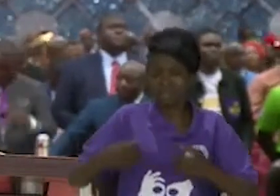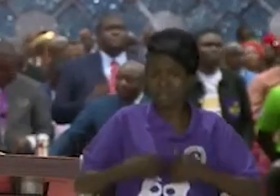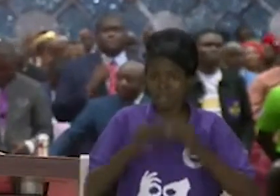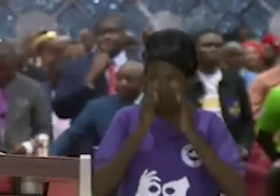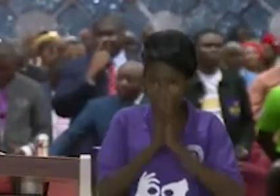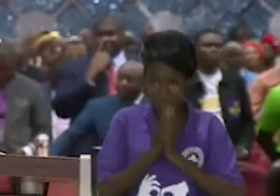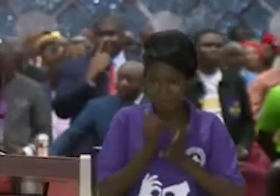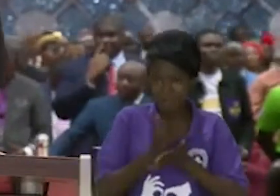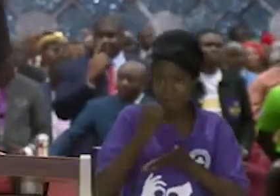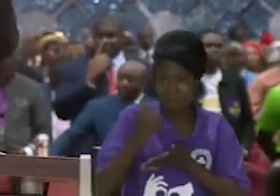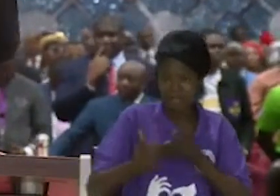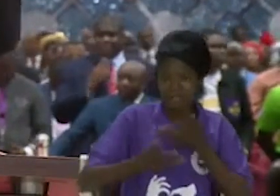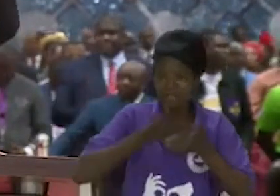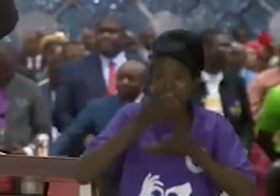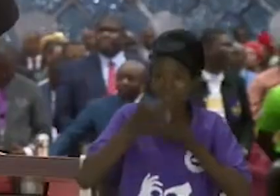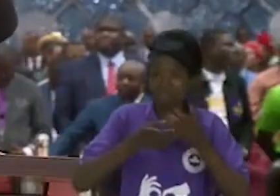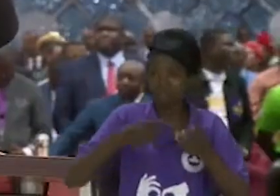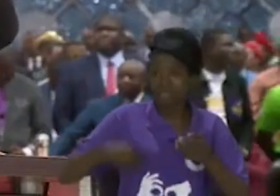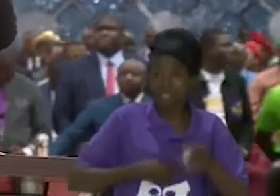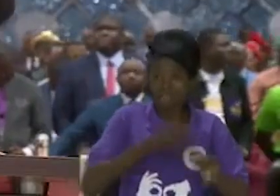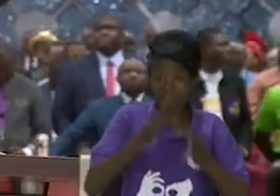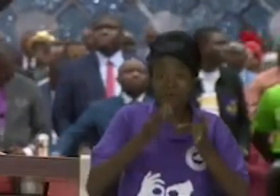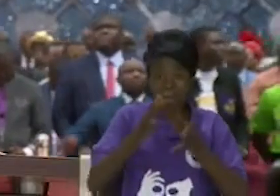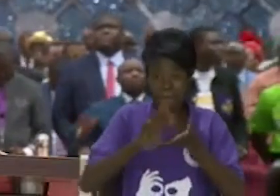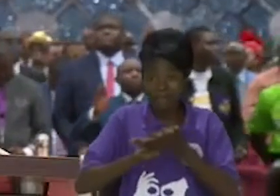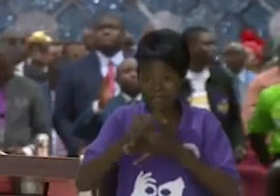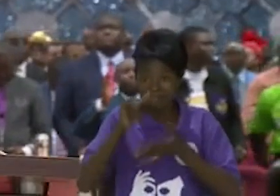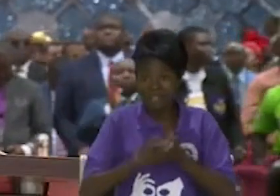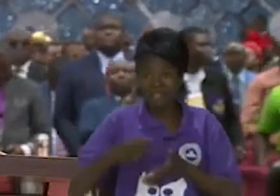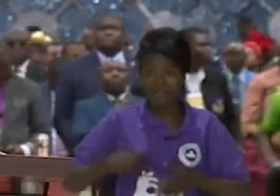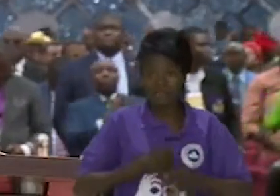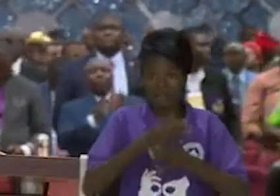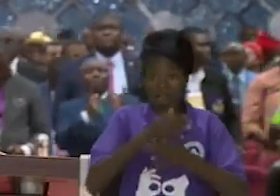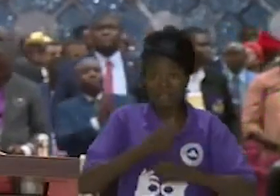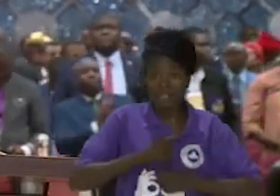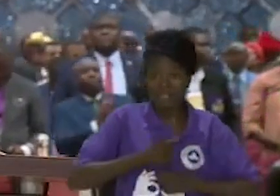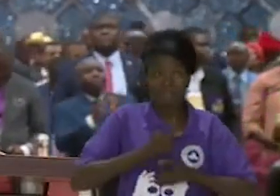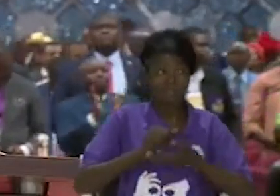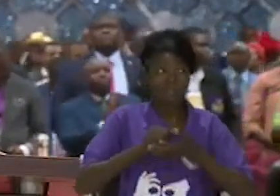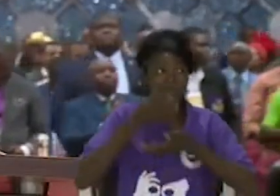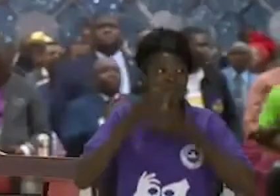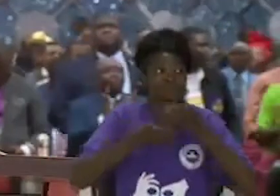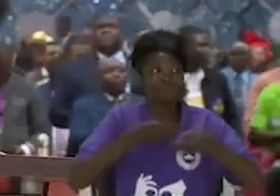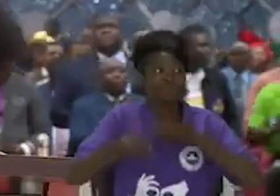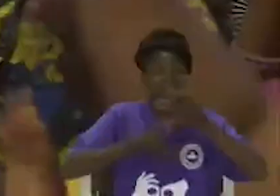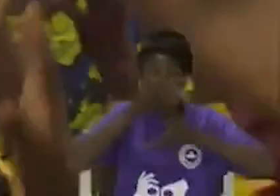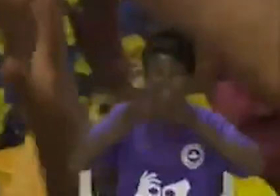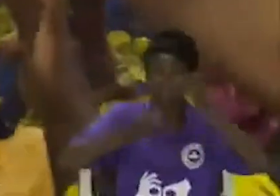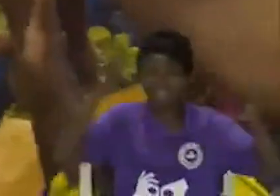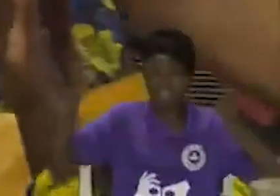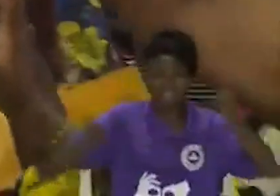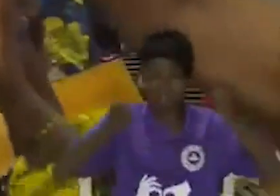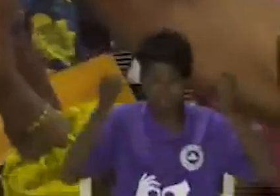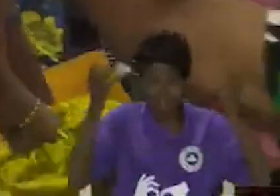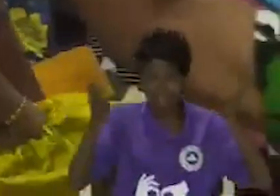prayed. Somebody that believes that he has obtained dominion, lift up your voice and shout a living hallelujah.